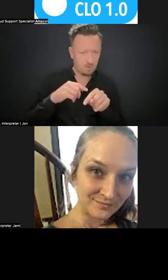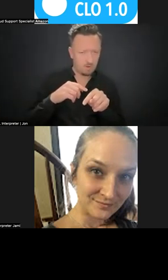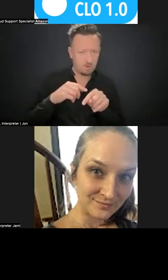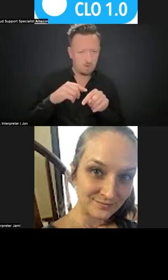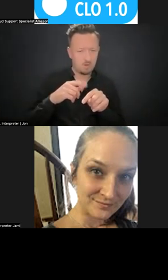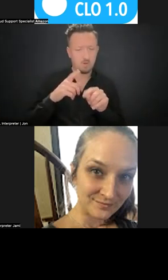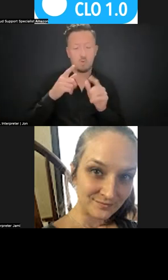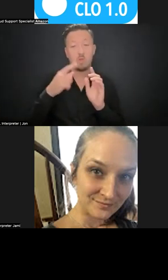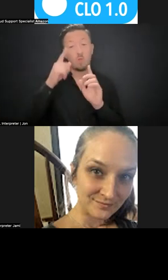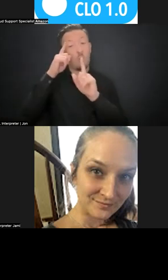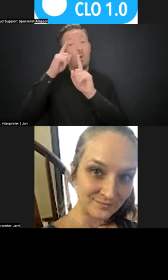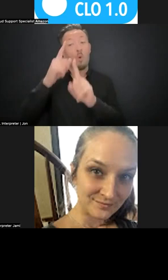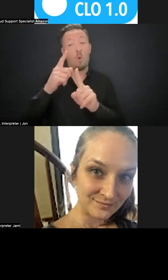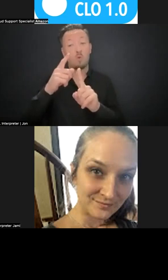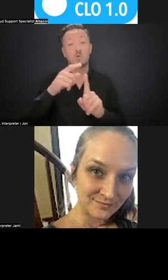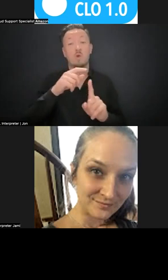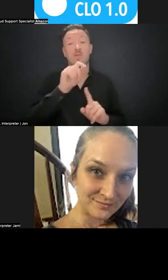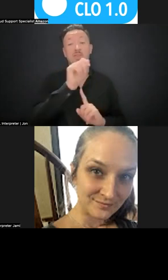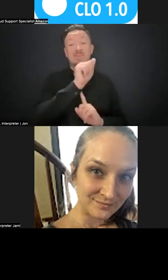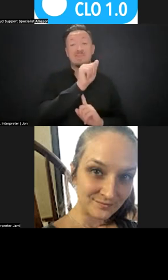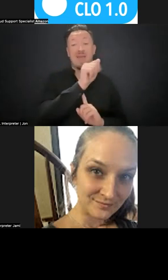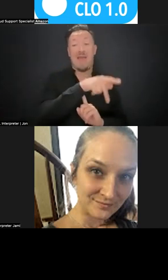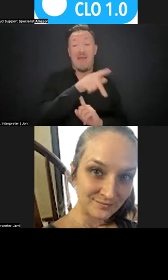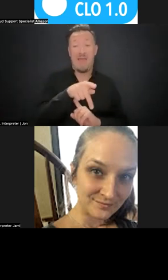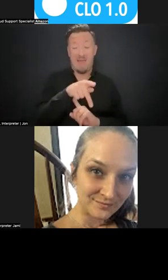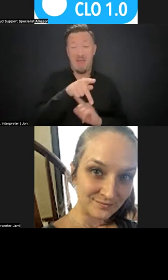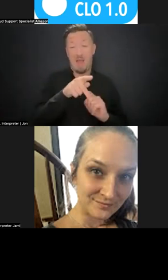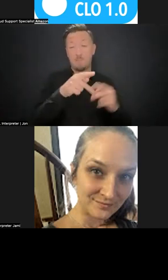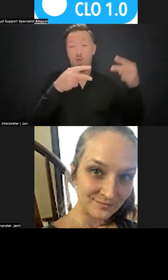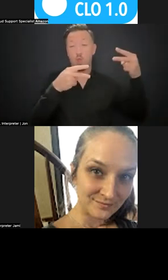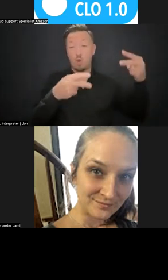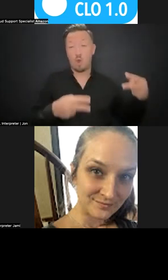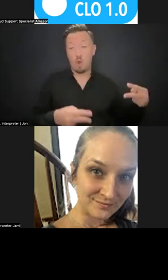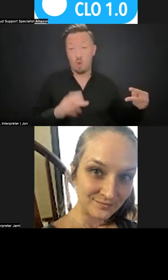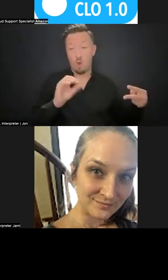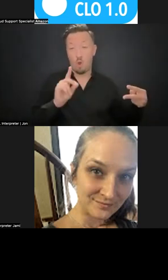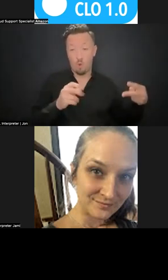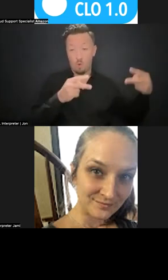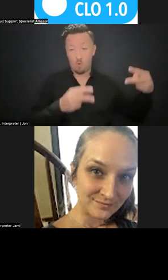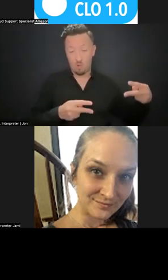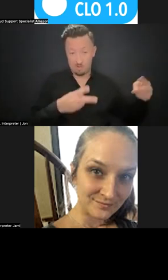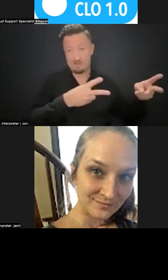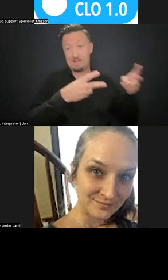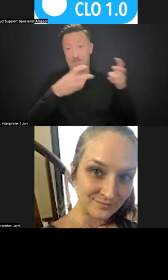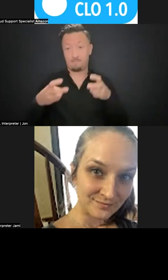you take your application code, right, and you